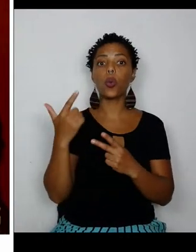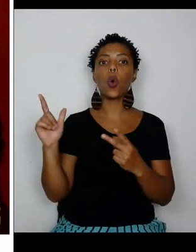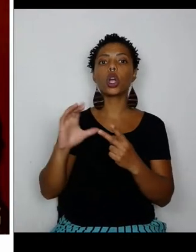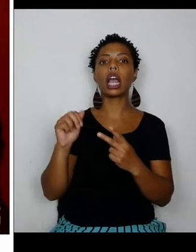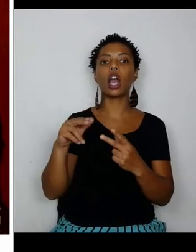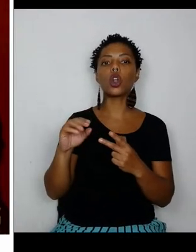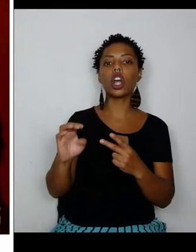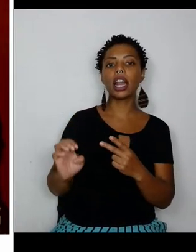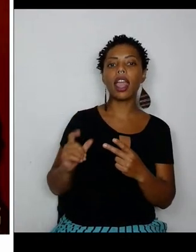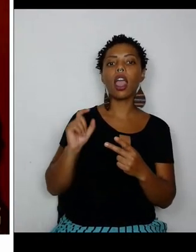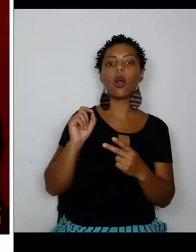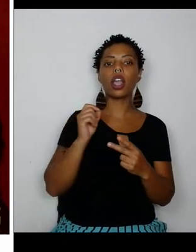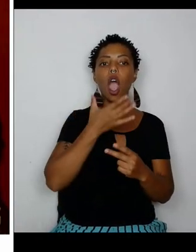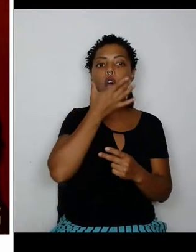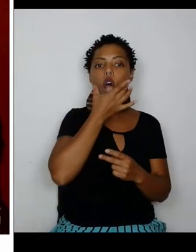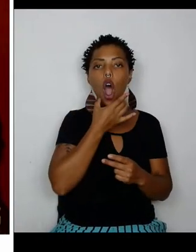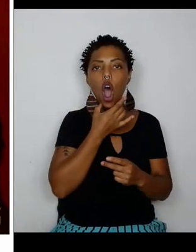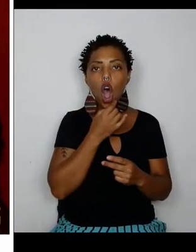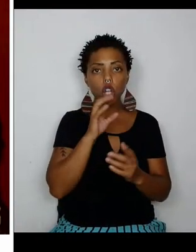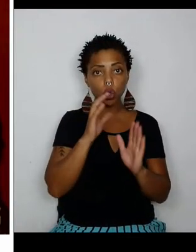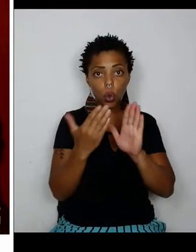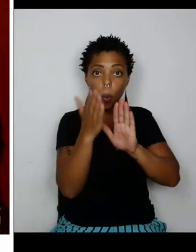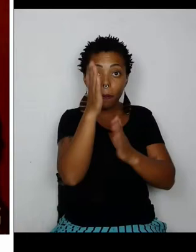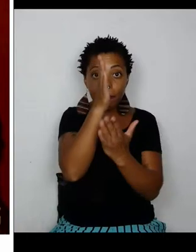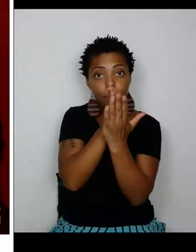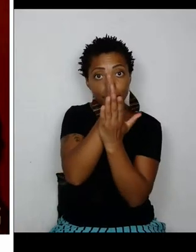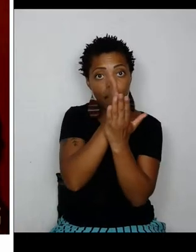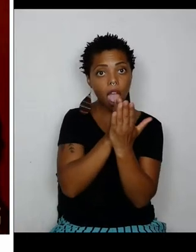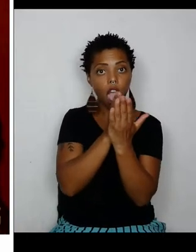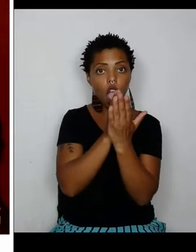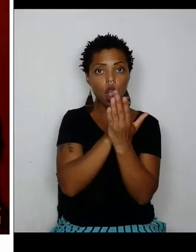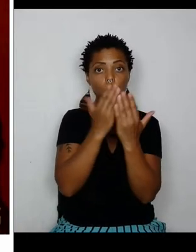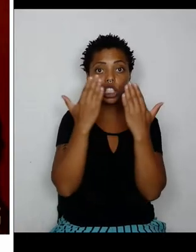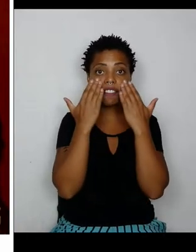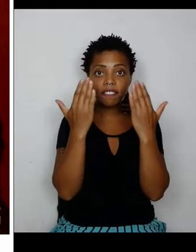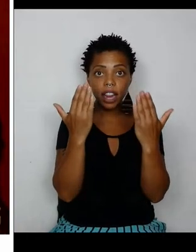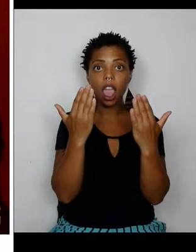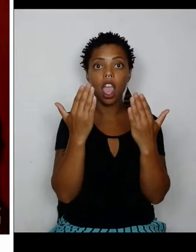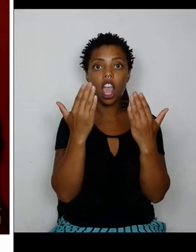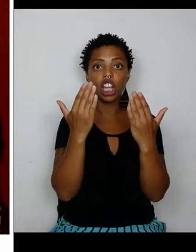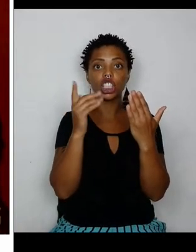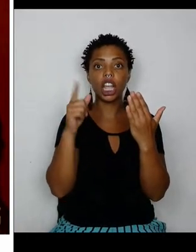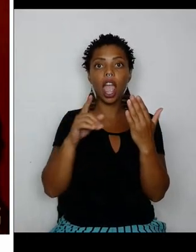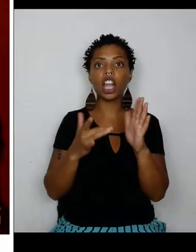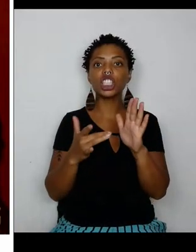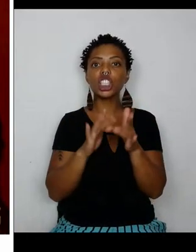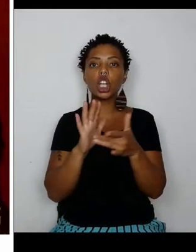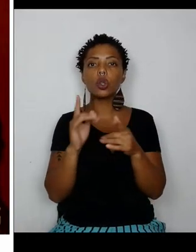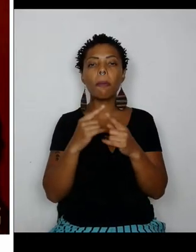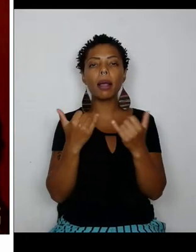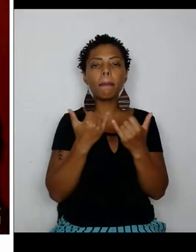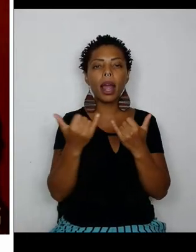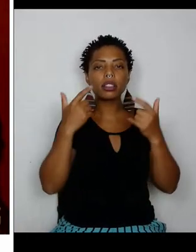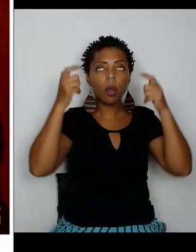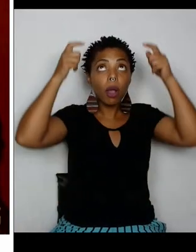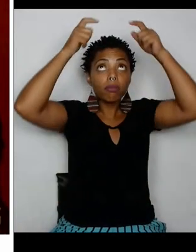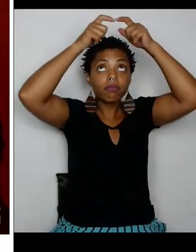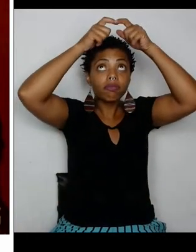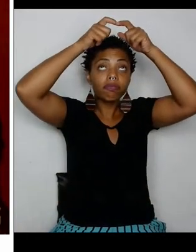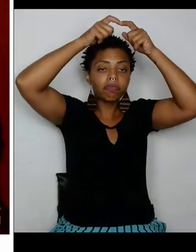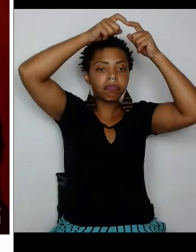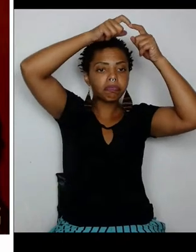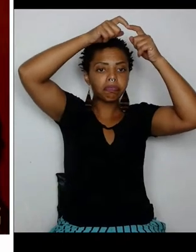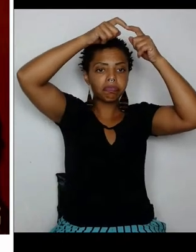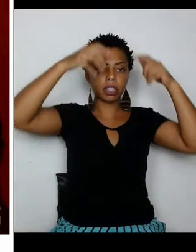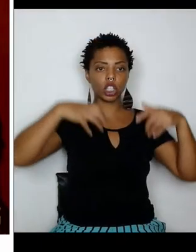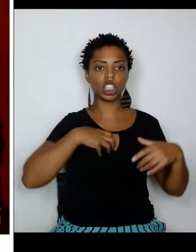disembodied face of christ with the cruciform hero around 1300 the variation of the story count saint veronica offering a child